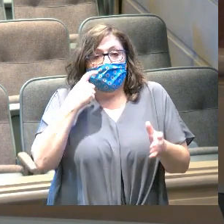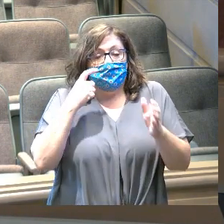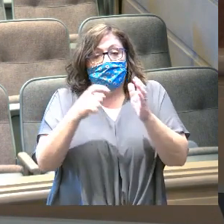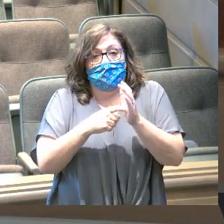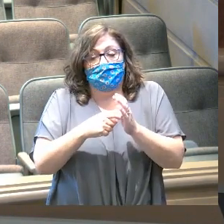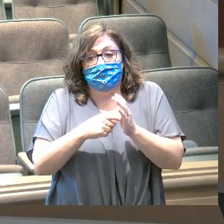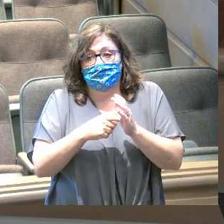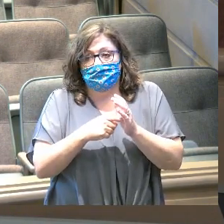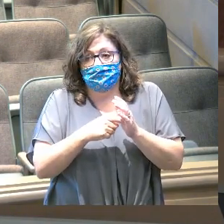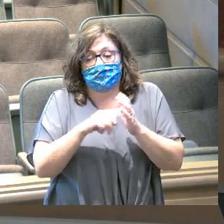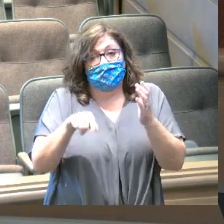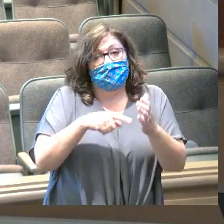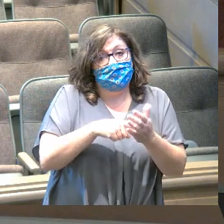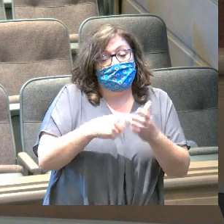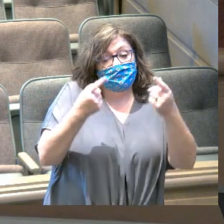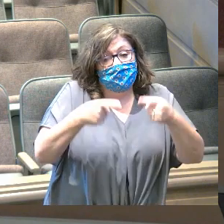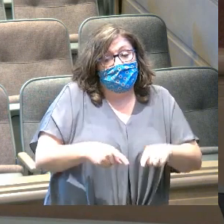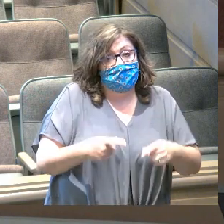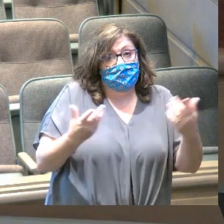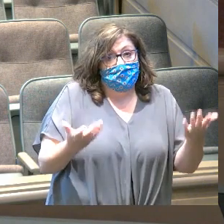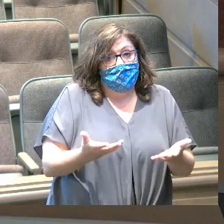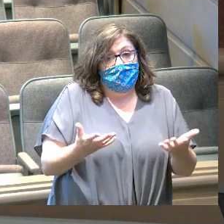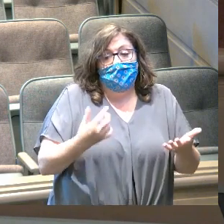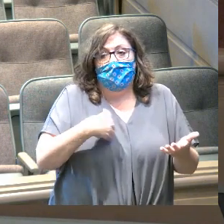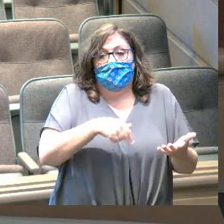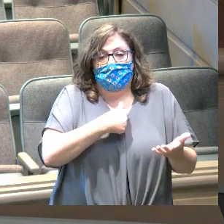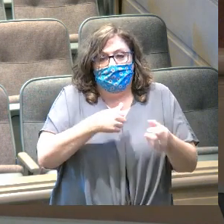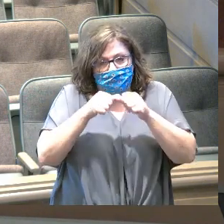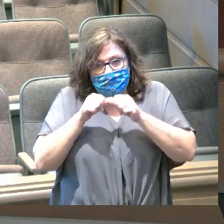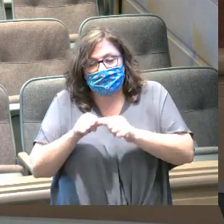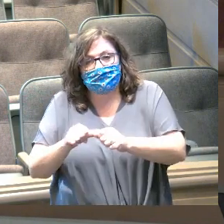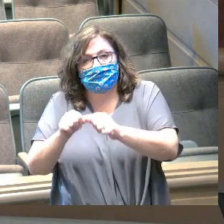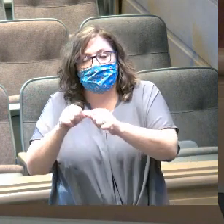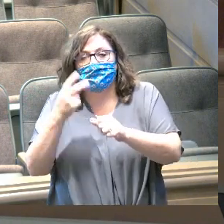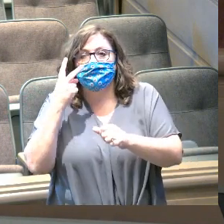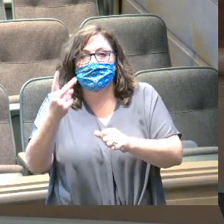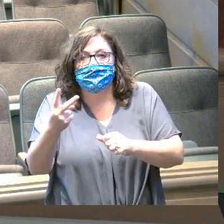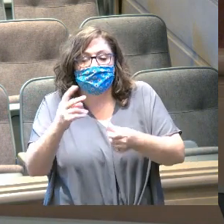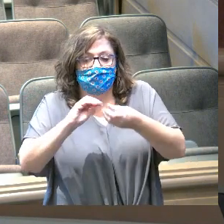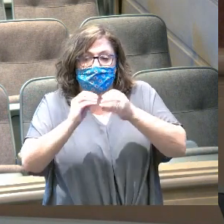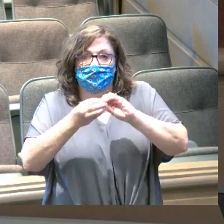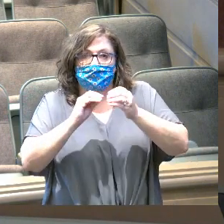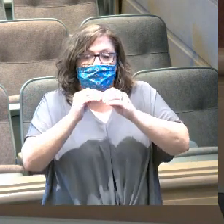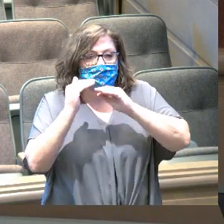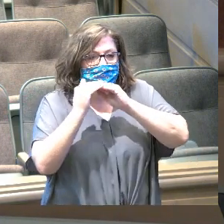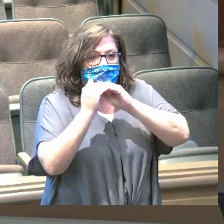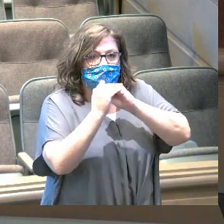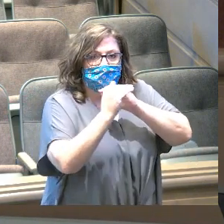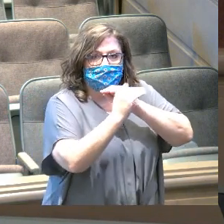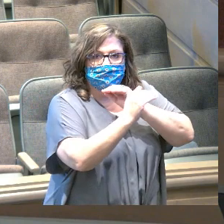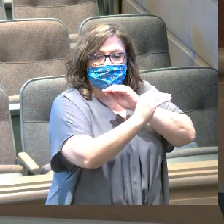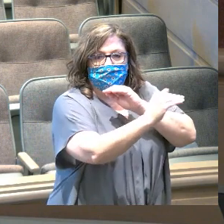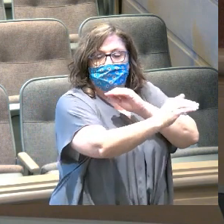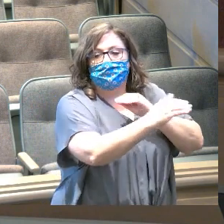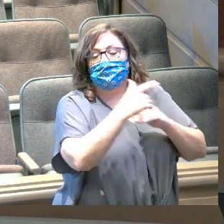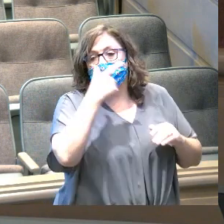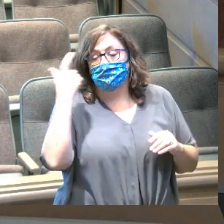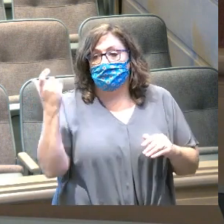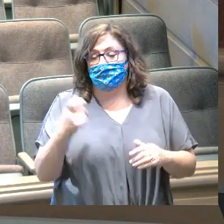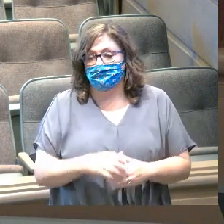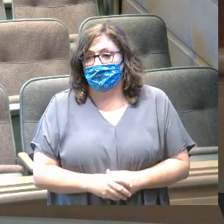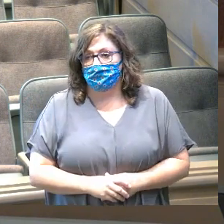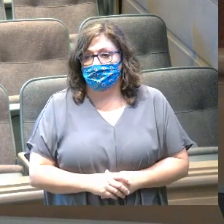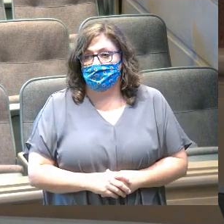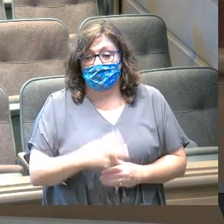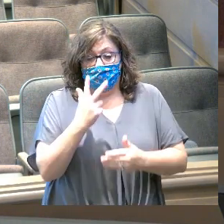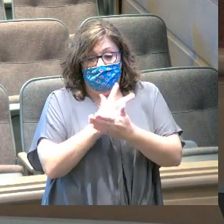this is occurring at the same time that we're continuing to see the numbers flatten. Because